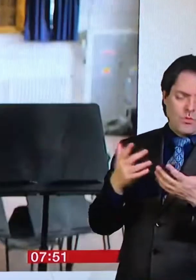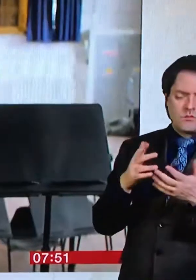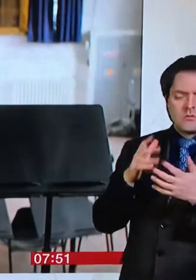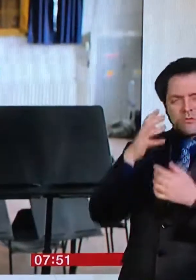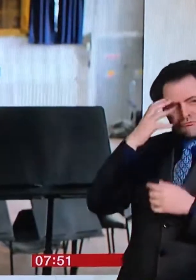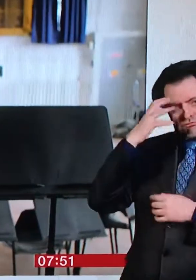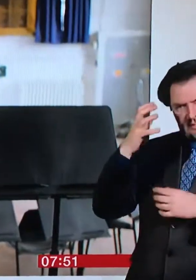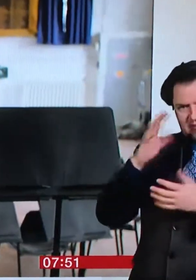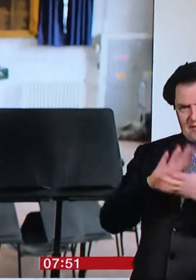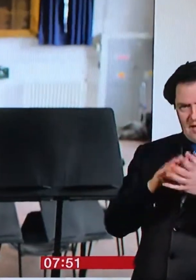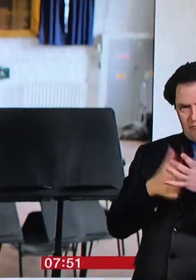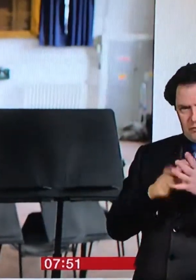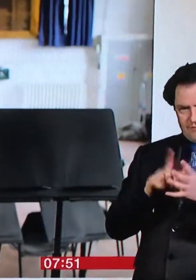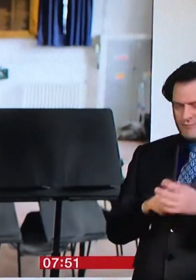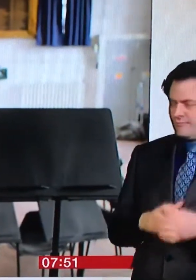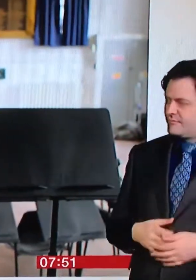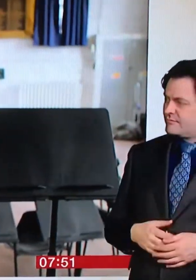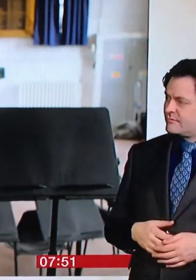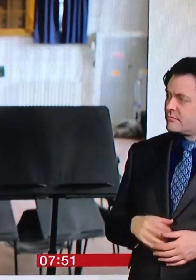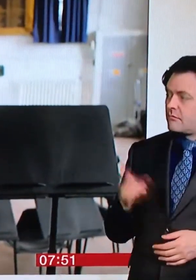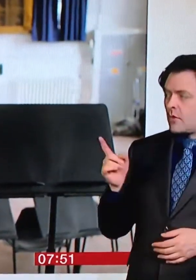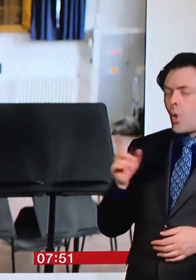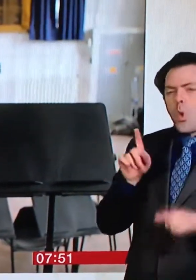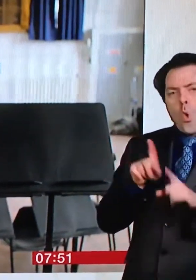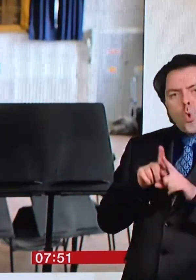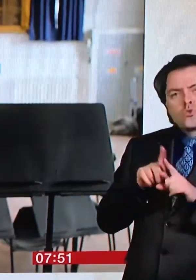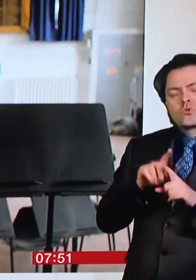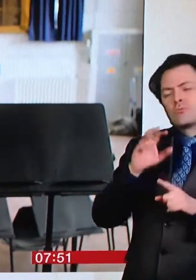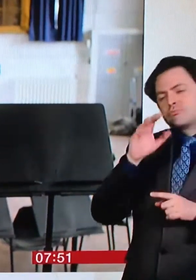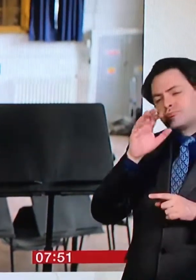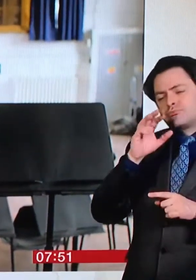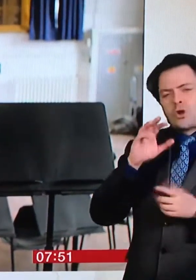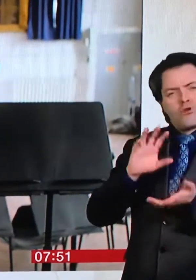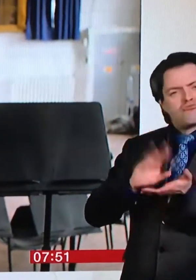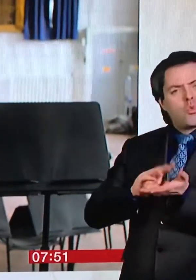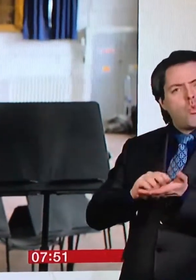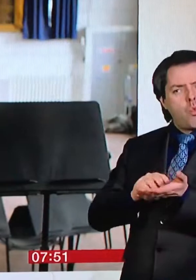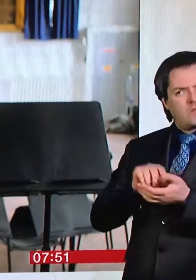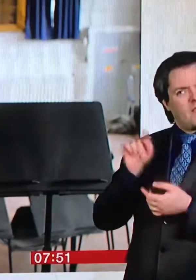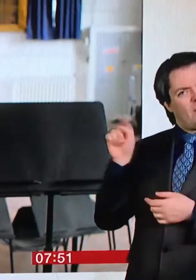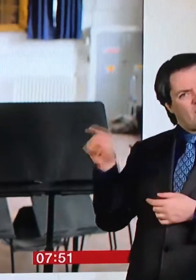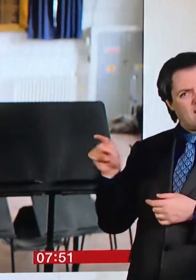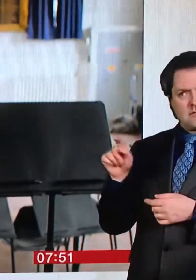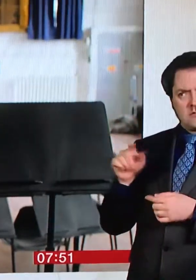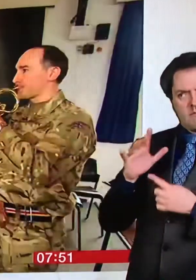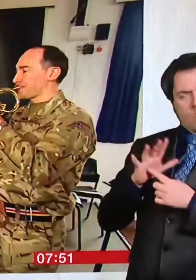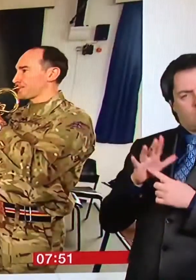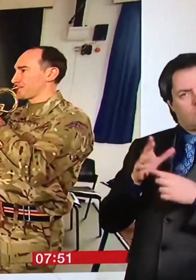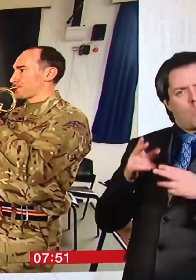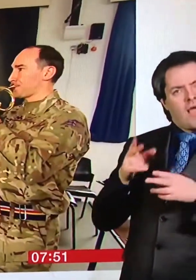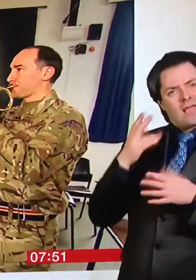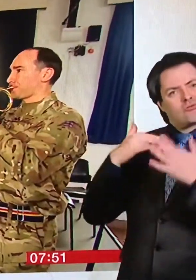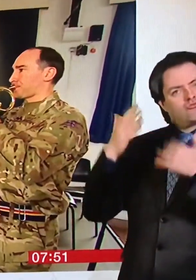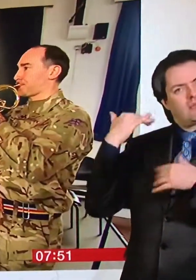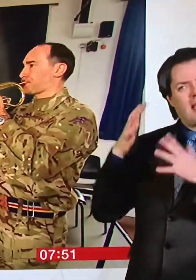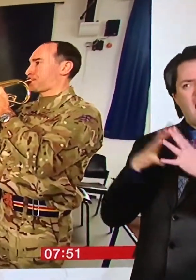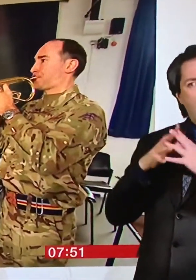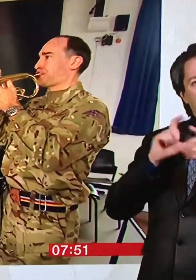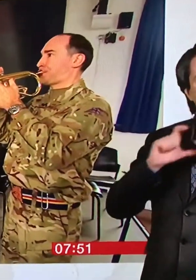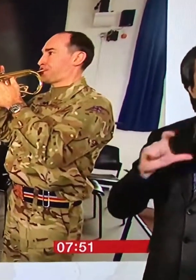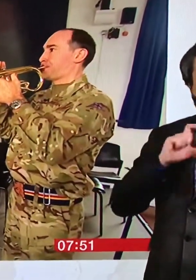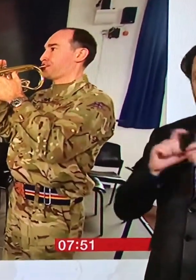The archive team are also recording different types of military music. It was once a key way of communicating.